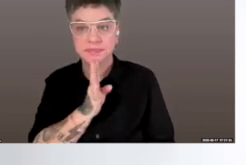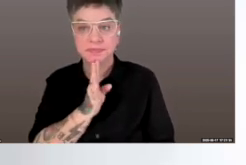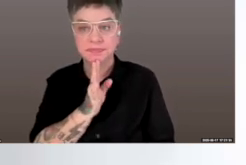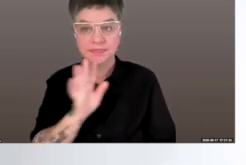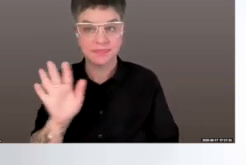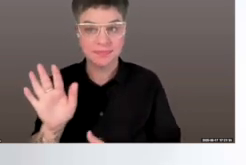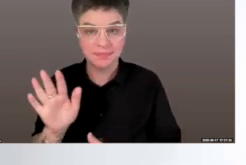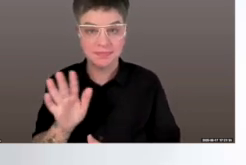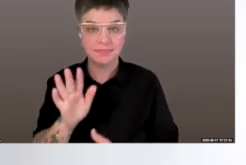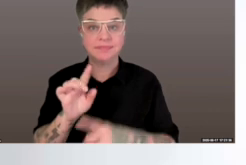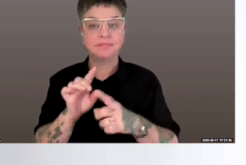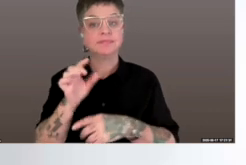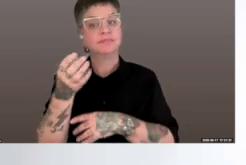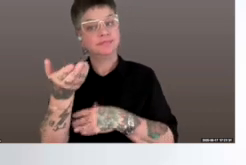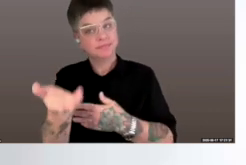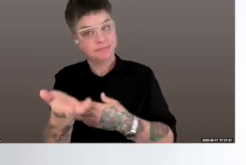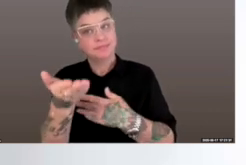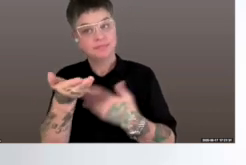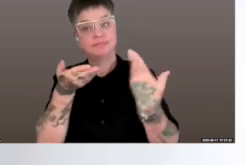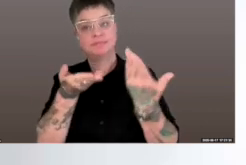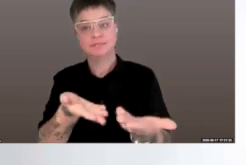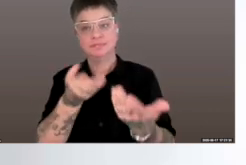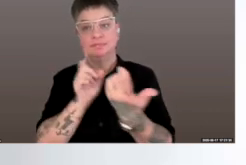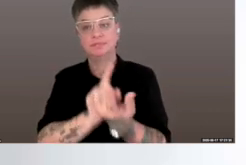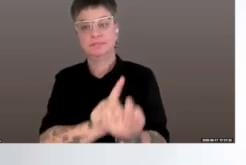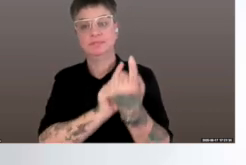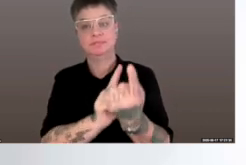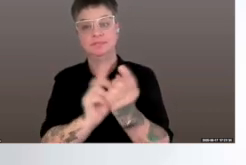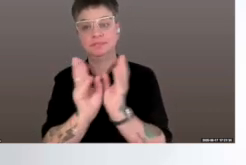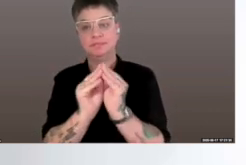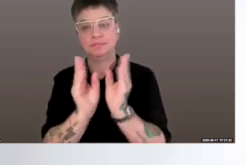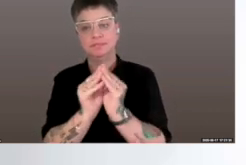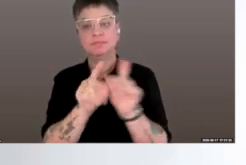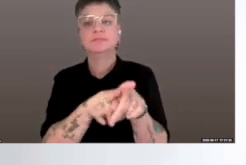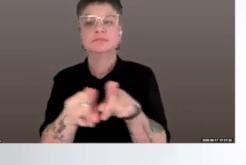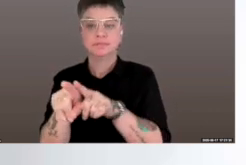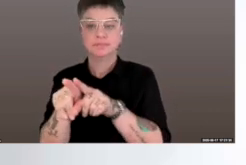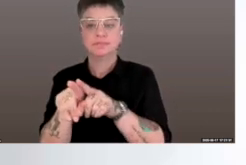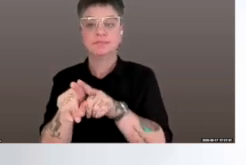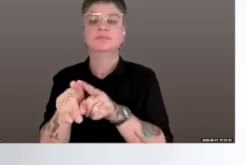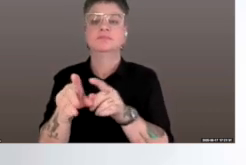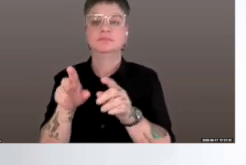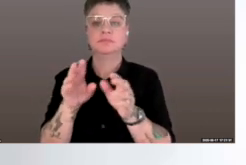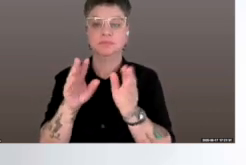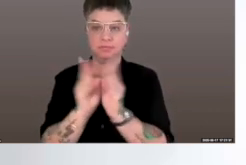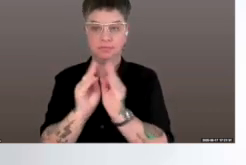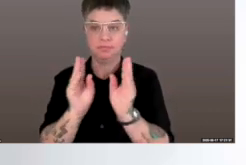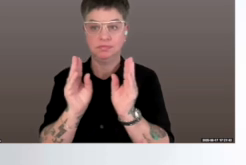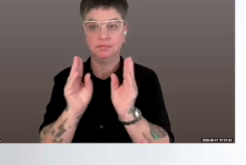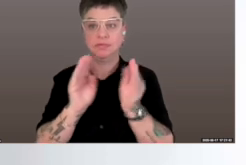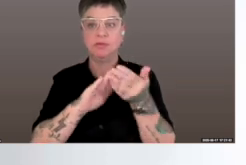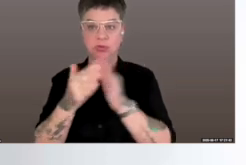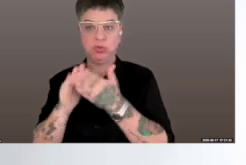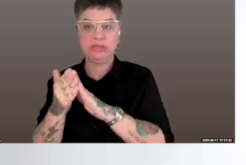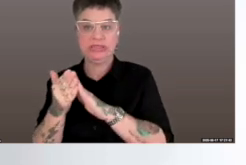provide the update on the mobility projects. So the individual and community mobility incentives help